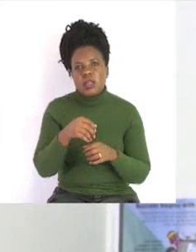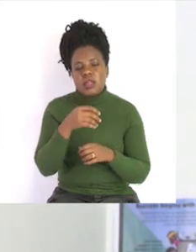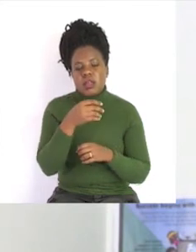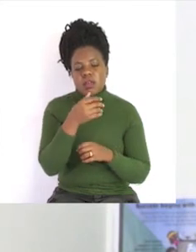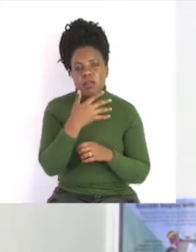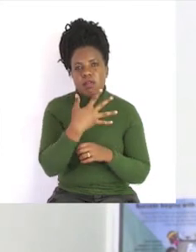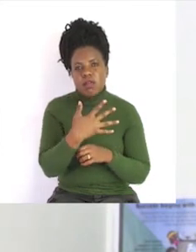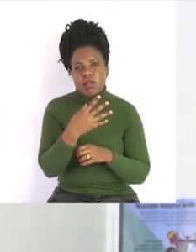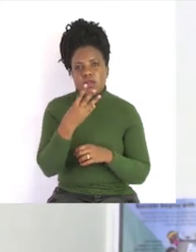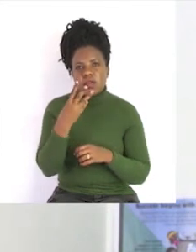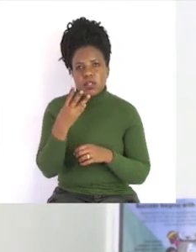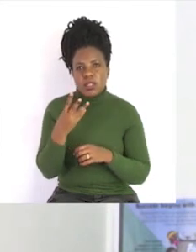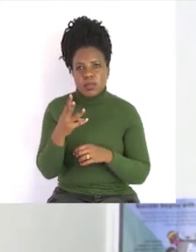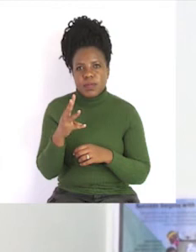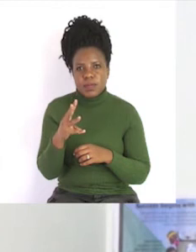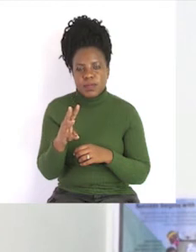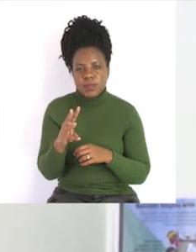56.